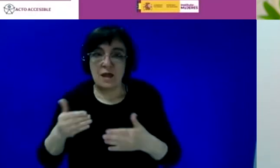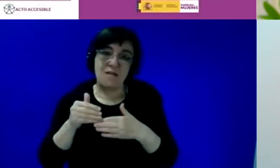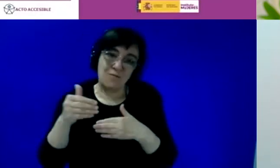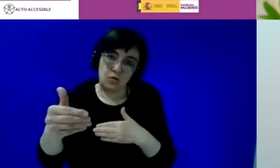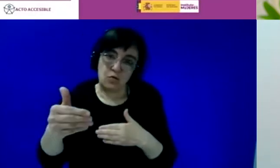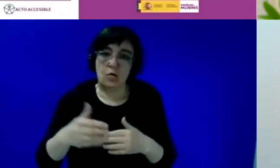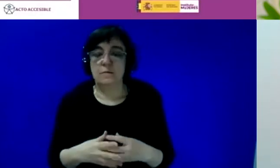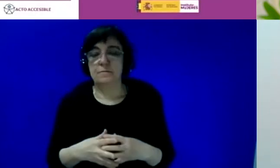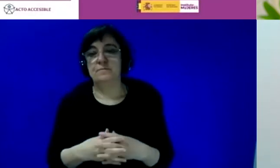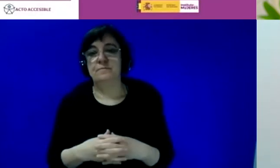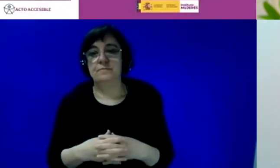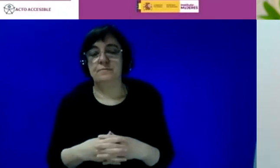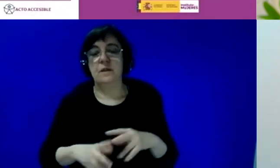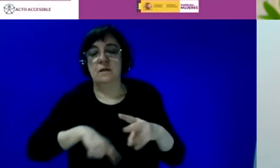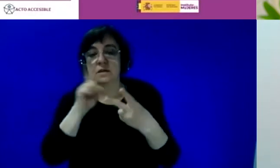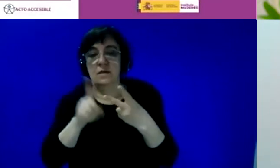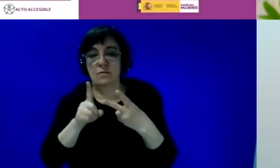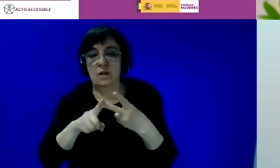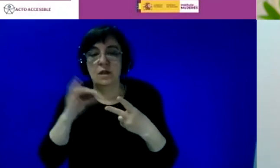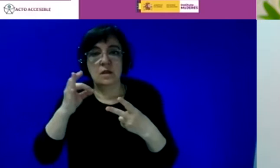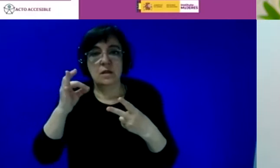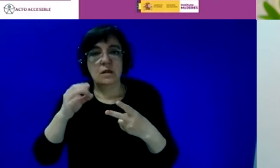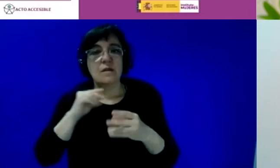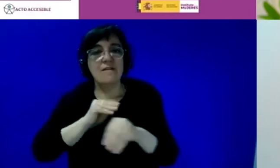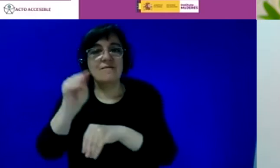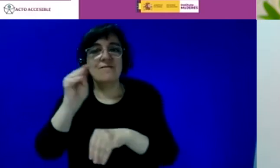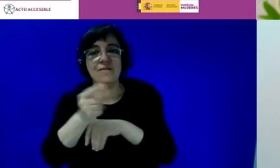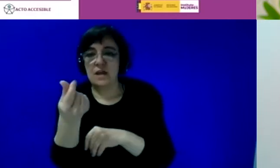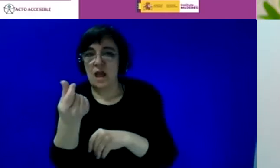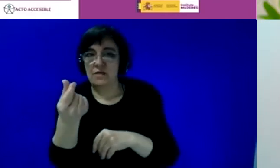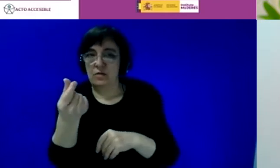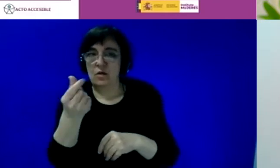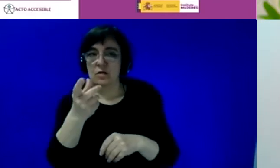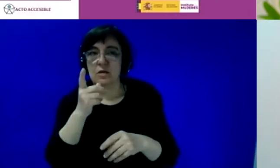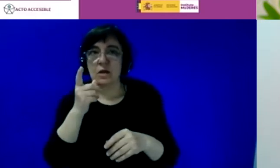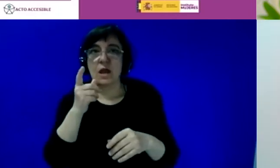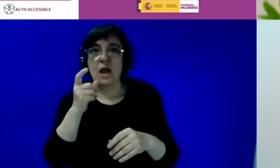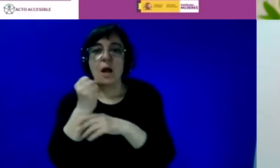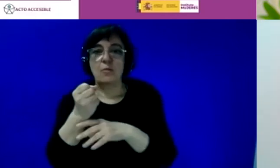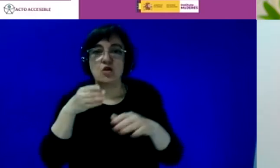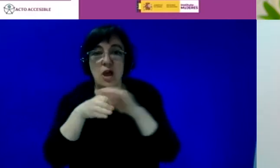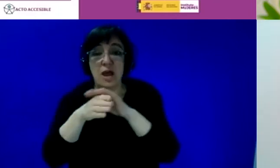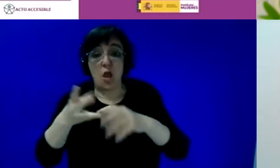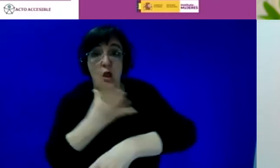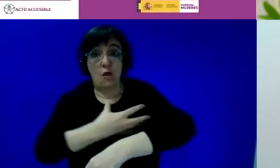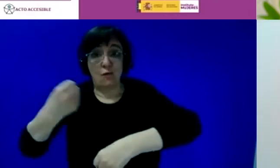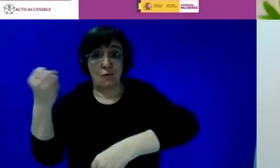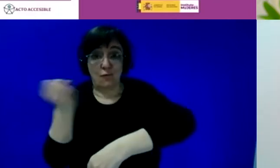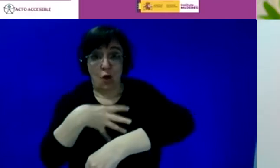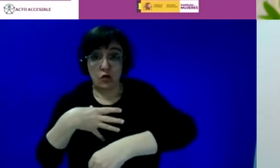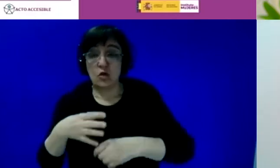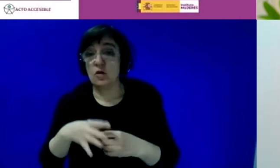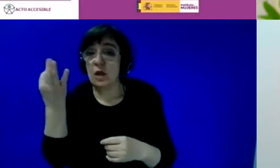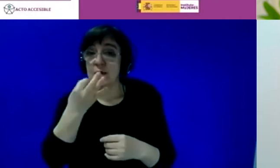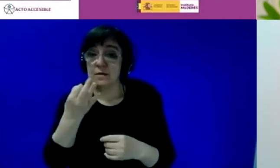for accessible support, and we need to make sure that the funds that go have the accessibility part and